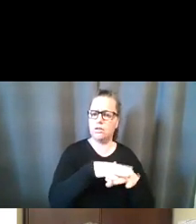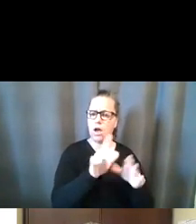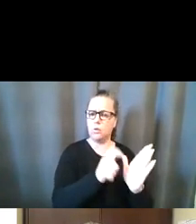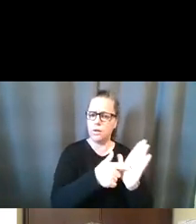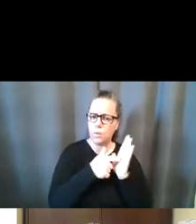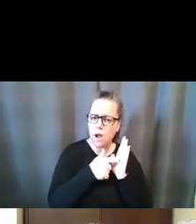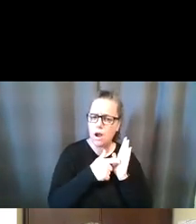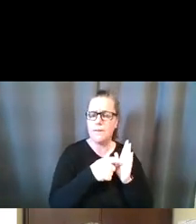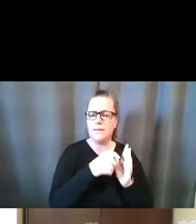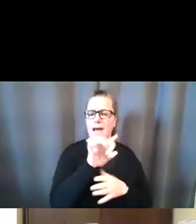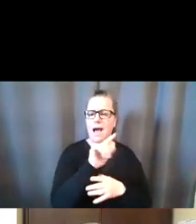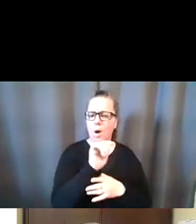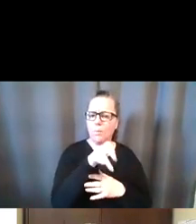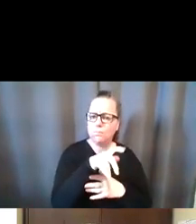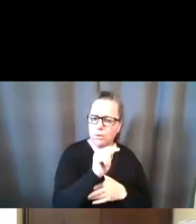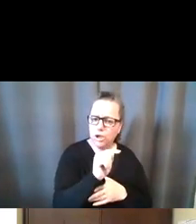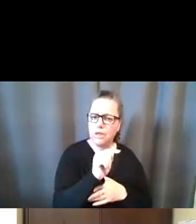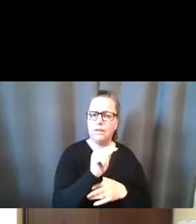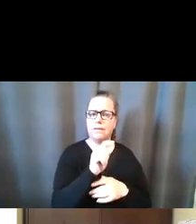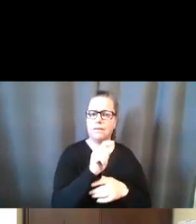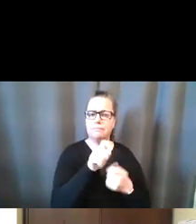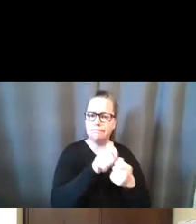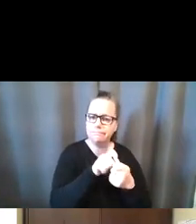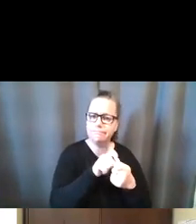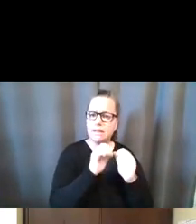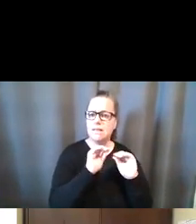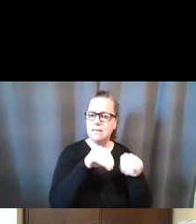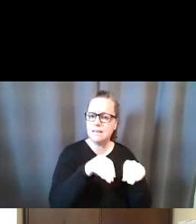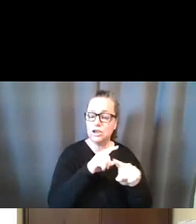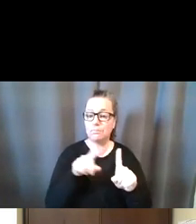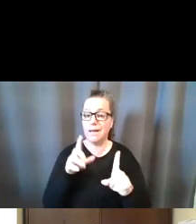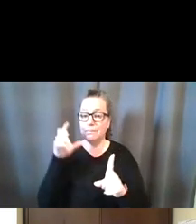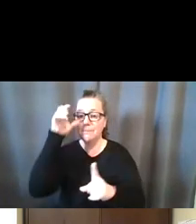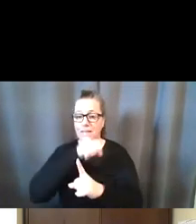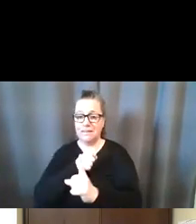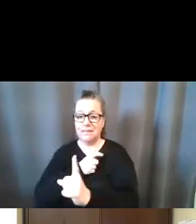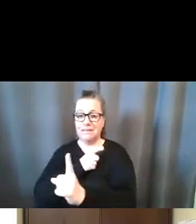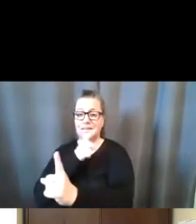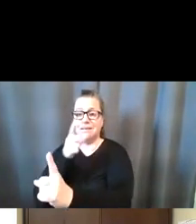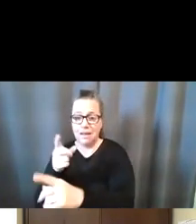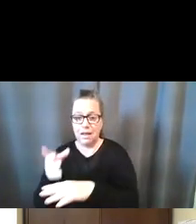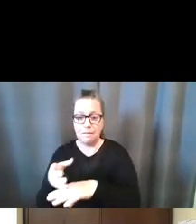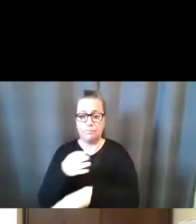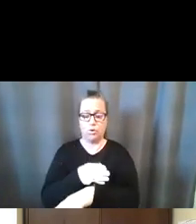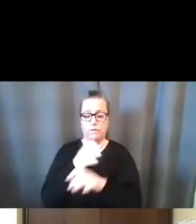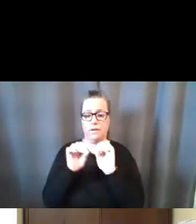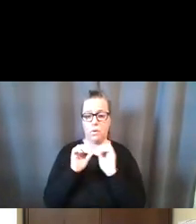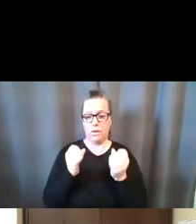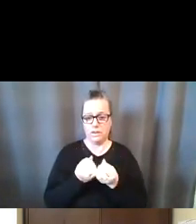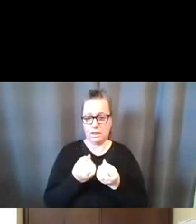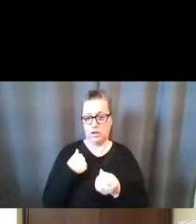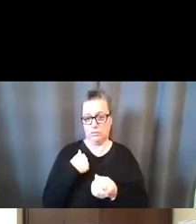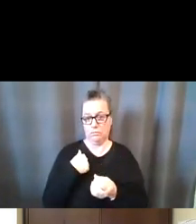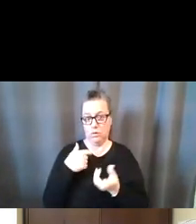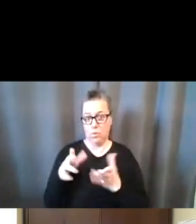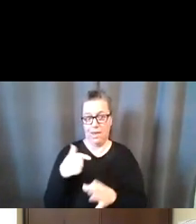outputs, specifications, installation, but completely miss the mark in improving the organization in the way we need to.